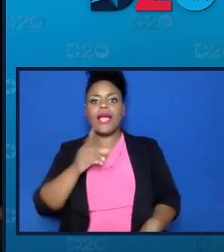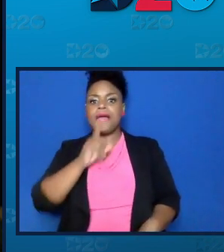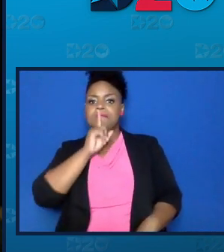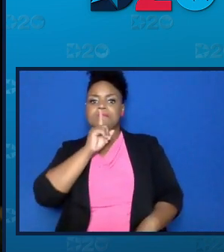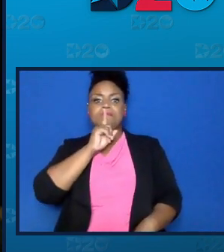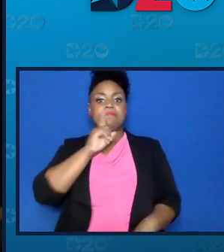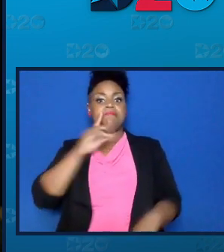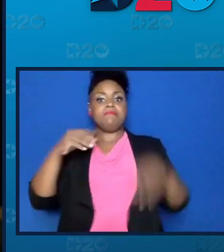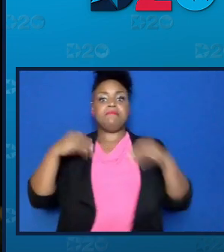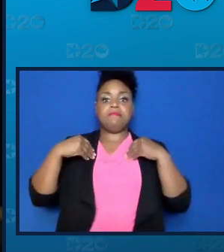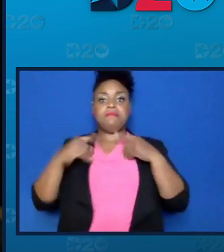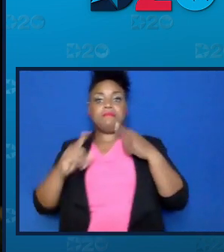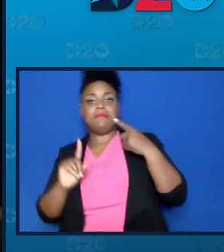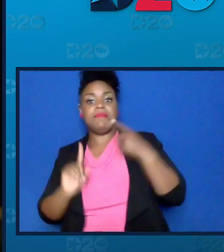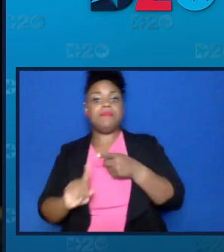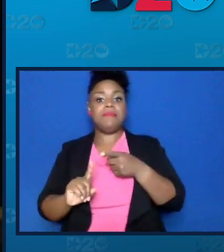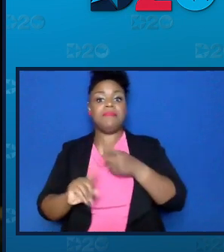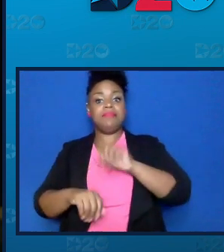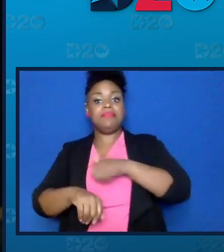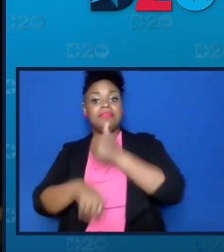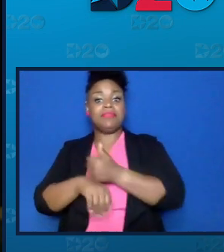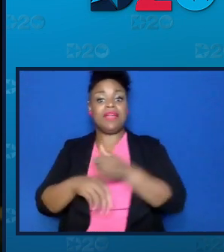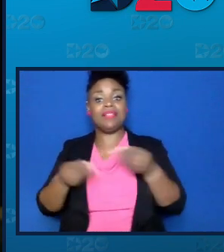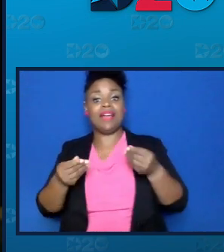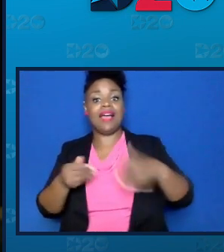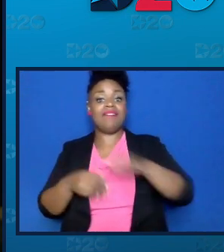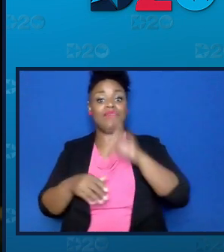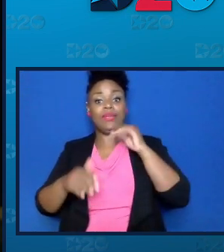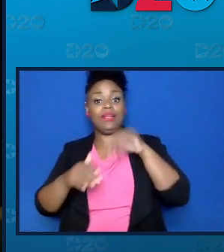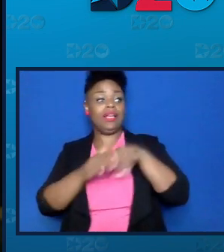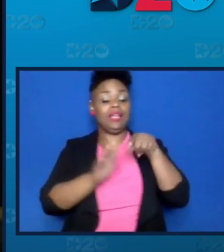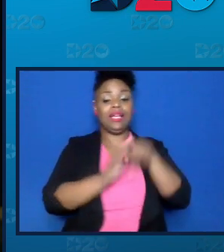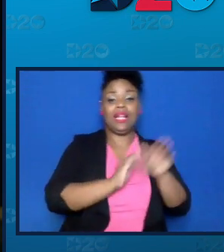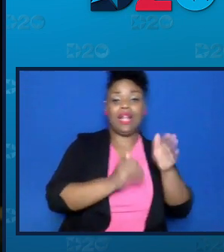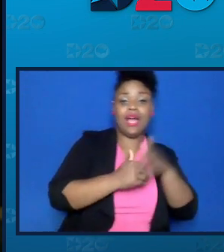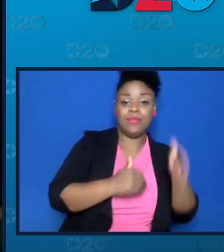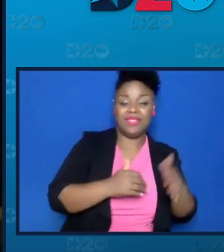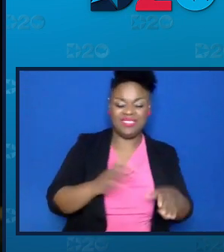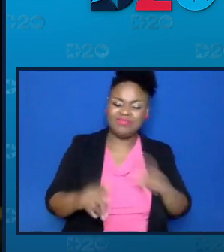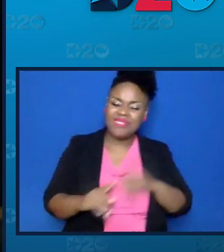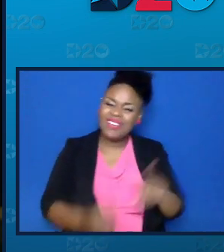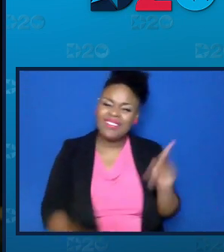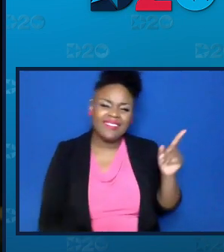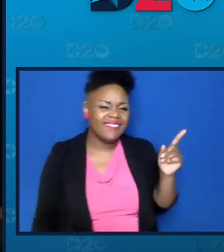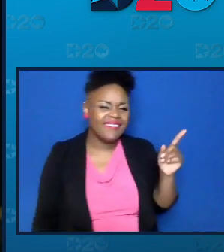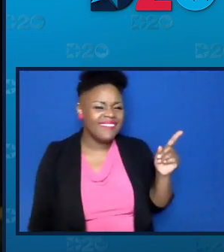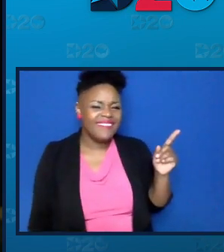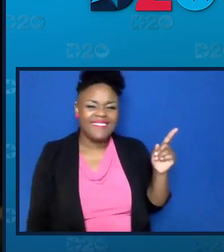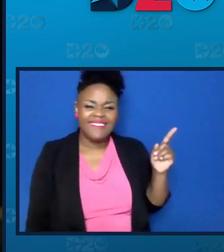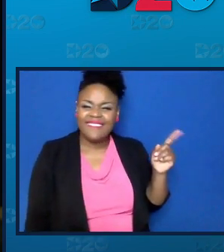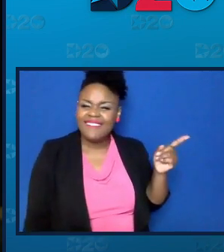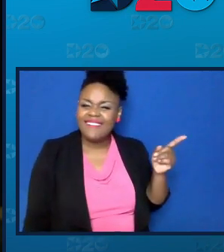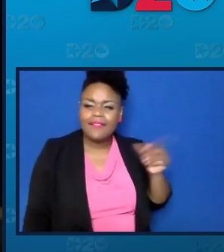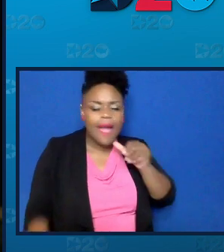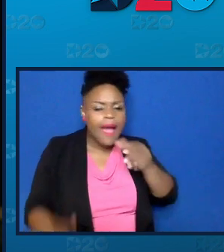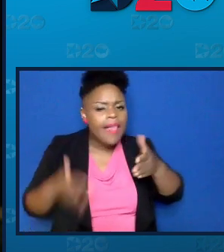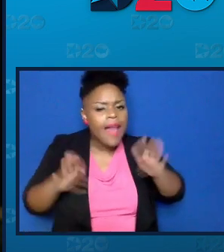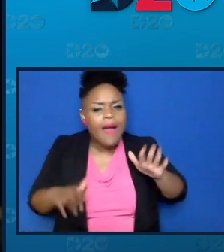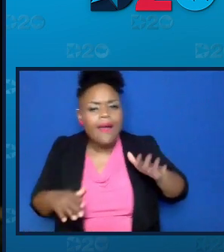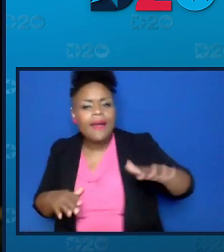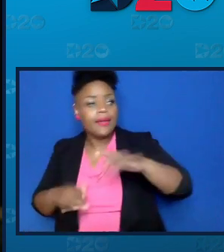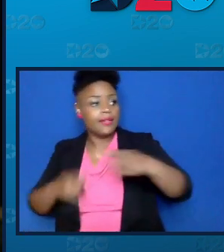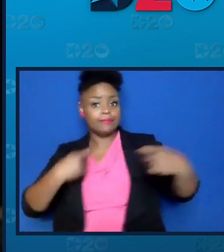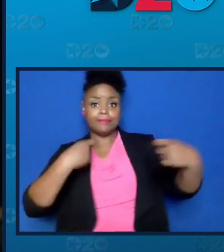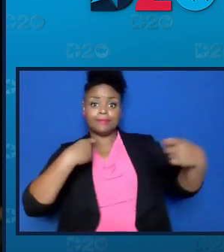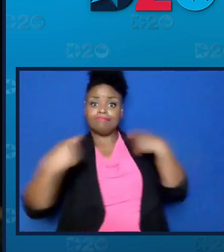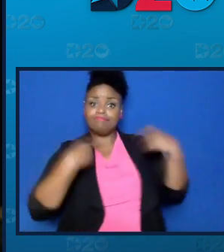president, Joe Biden would never let tyrants manipulate him like a puppet. He would never pervert our military to stroke his own